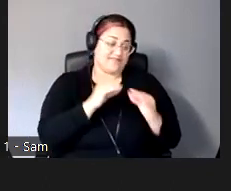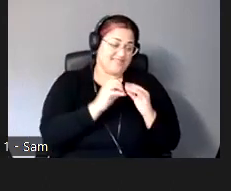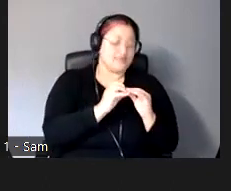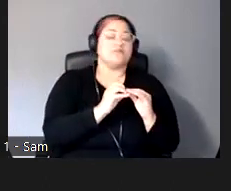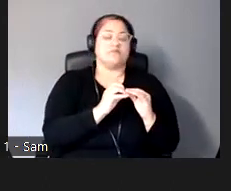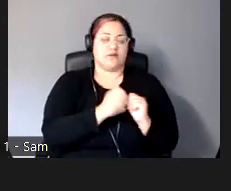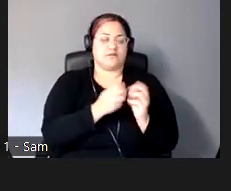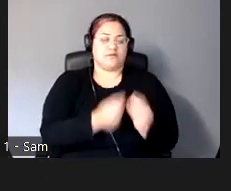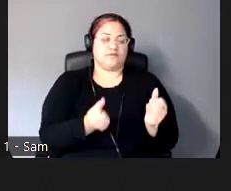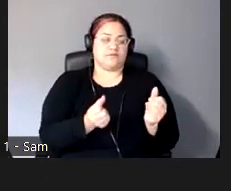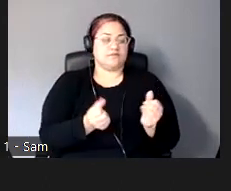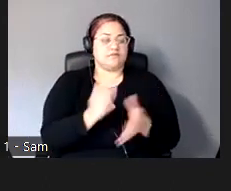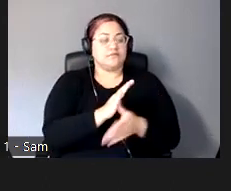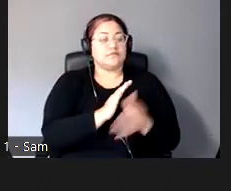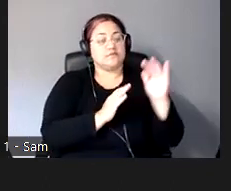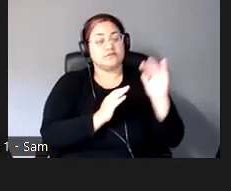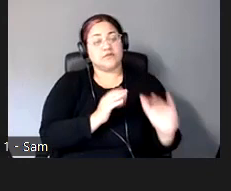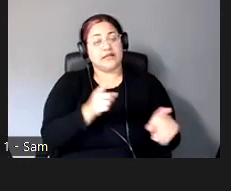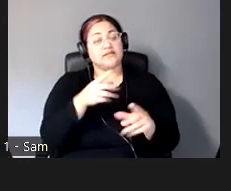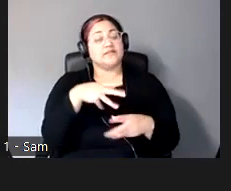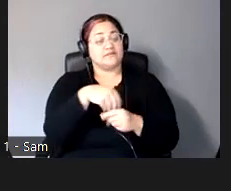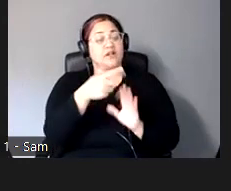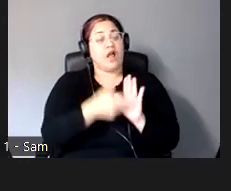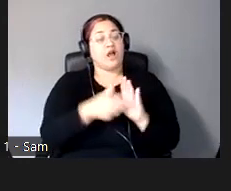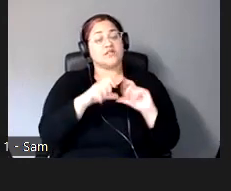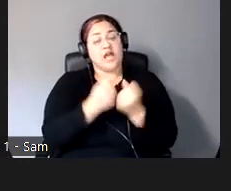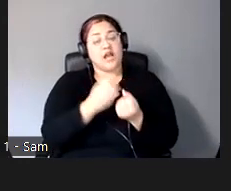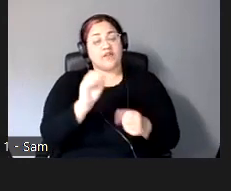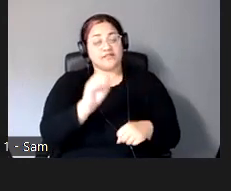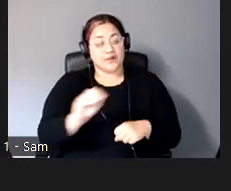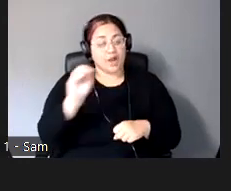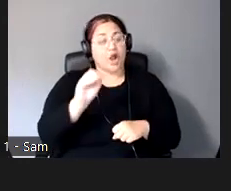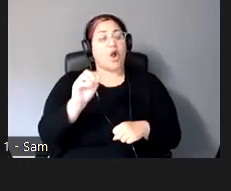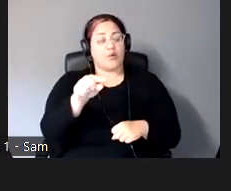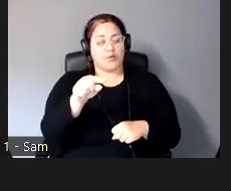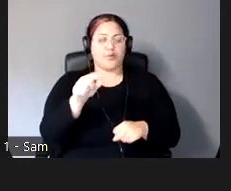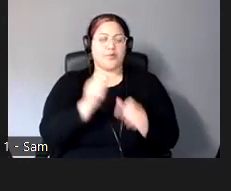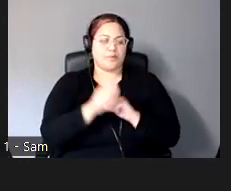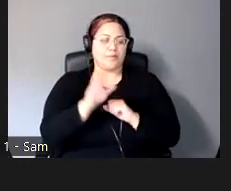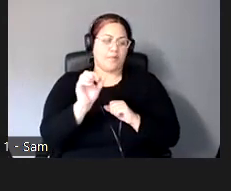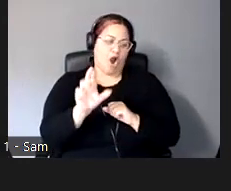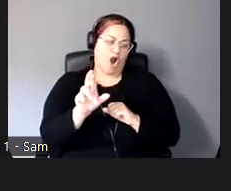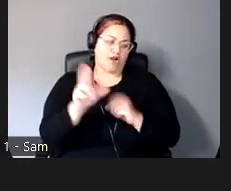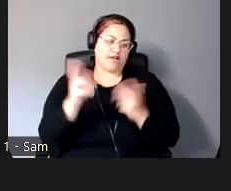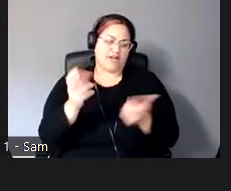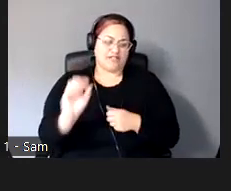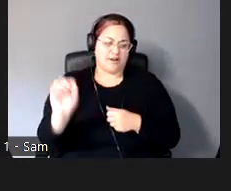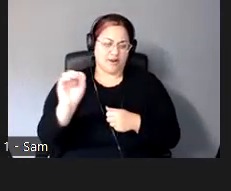Council and National Council. And I know he's been on many TV programs, been interviewed by many